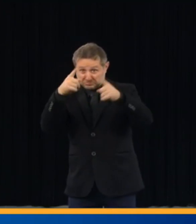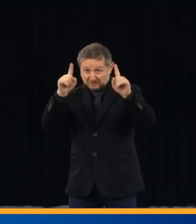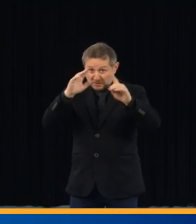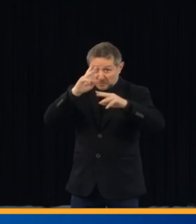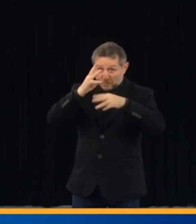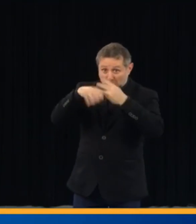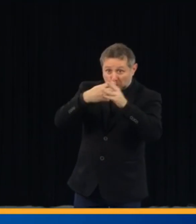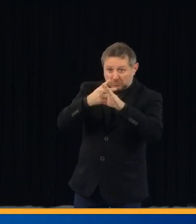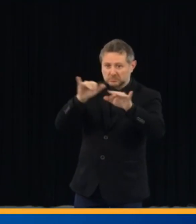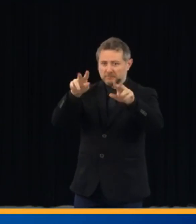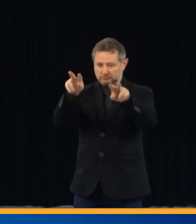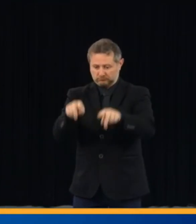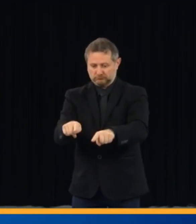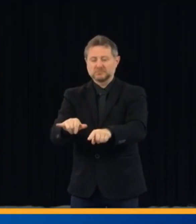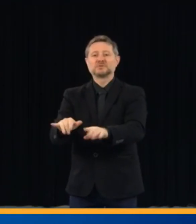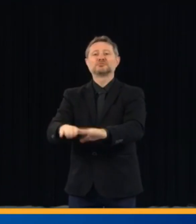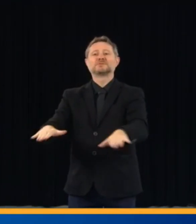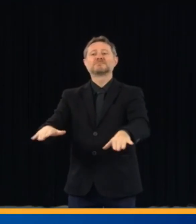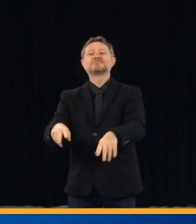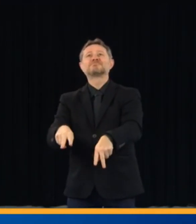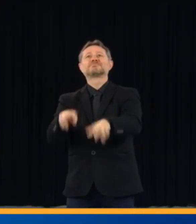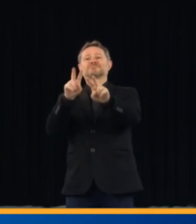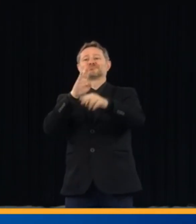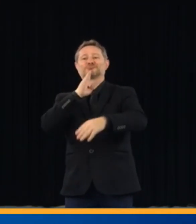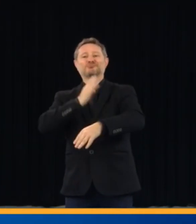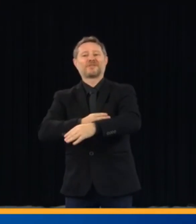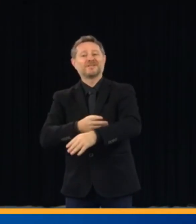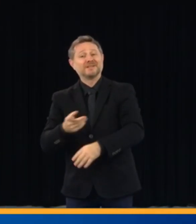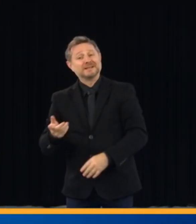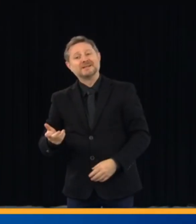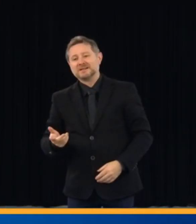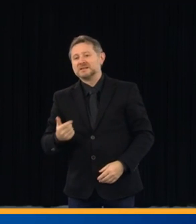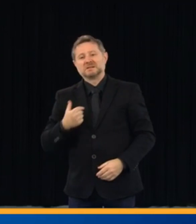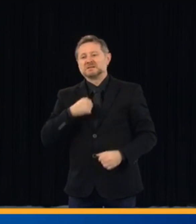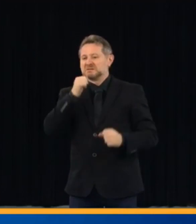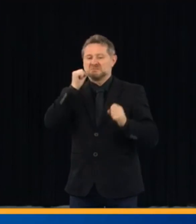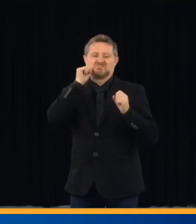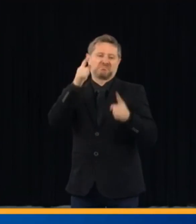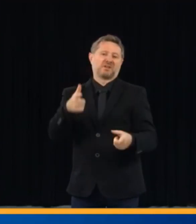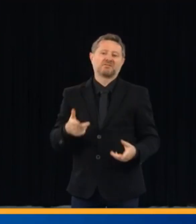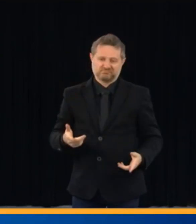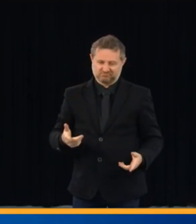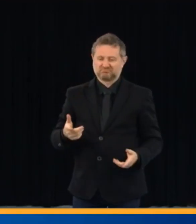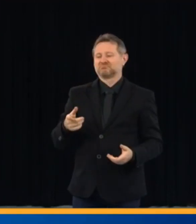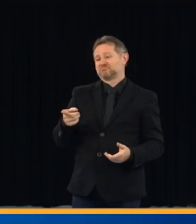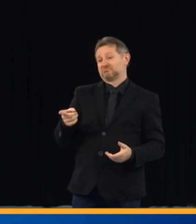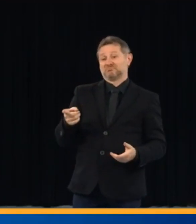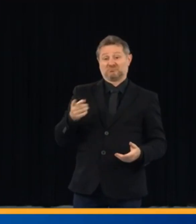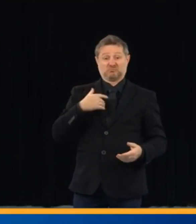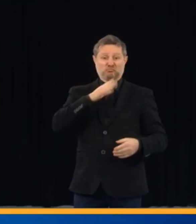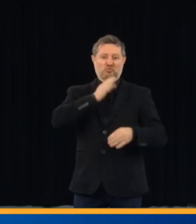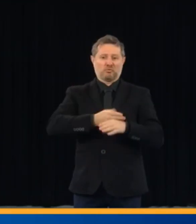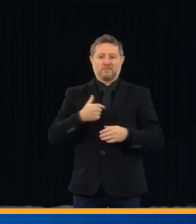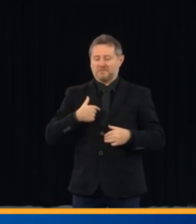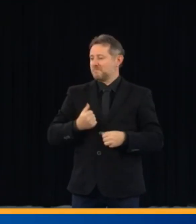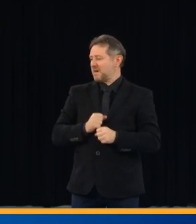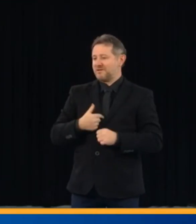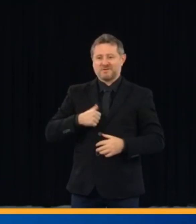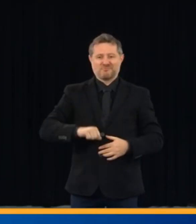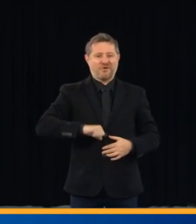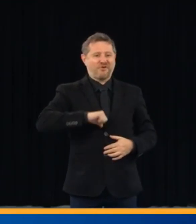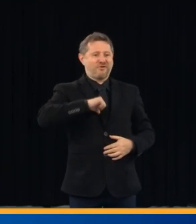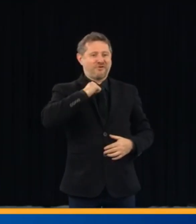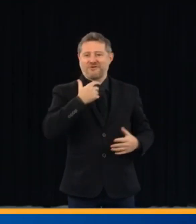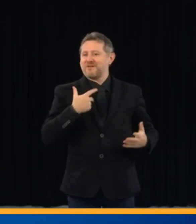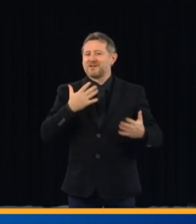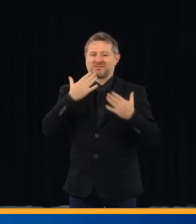bring into it. And your daughters are great, and I'm not surprised that they're helping. They make me proud of the family. Thank God the next generation